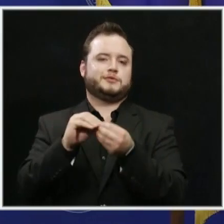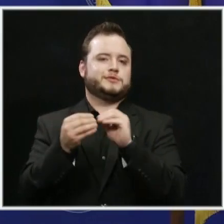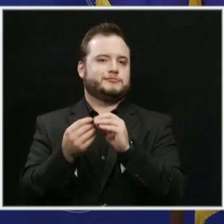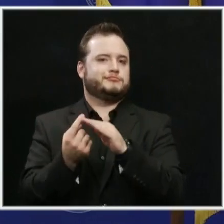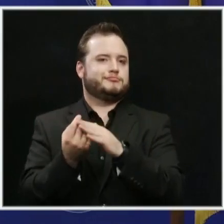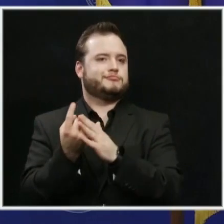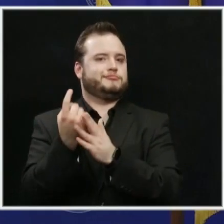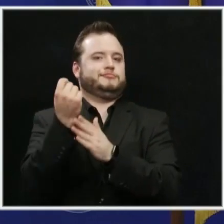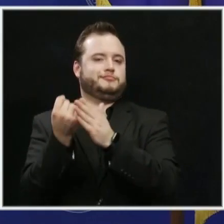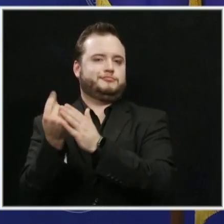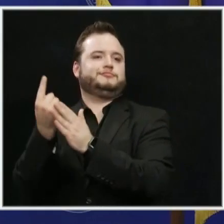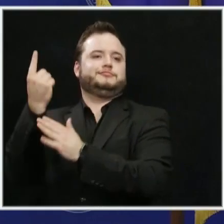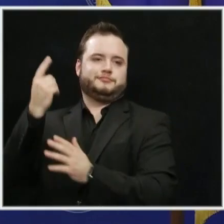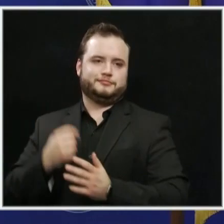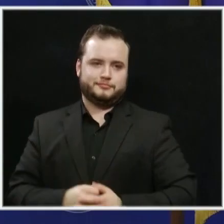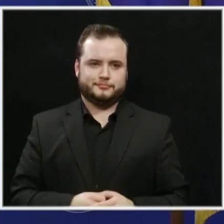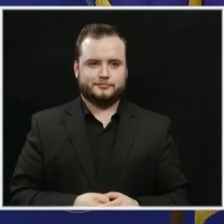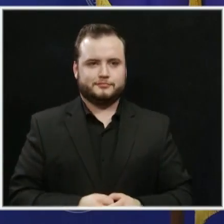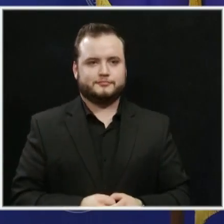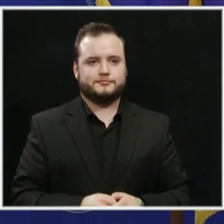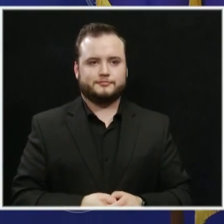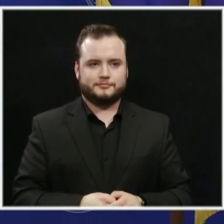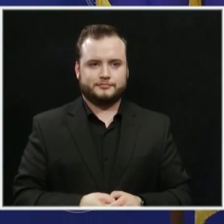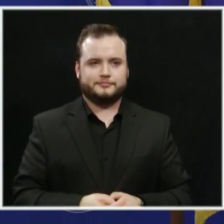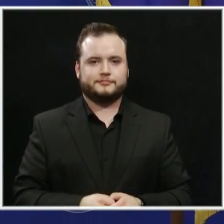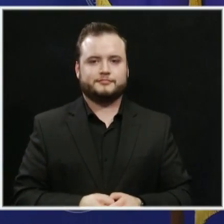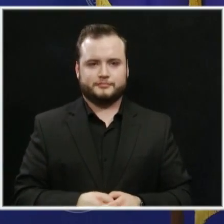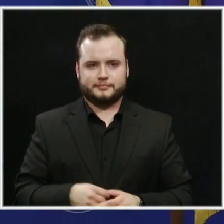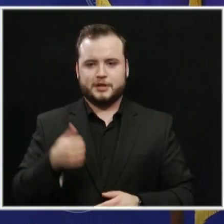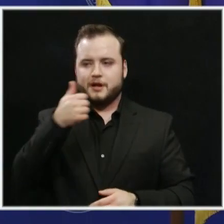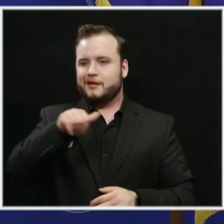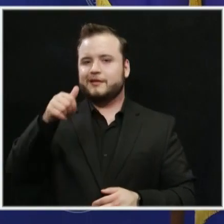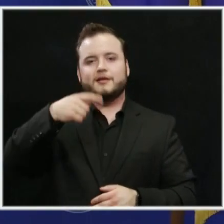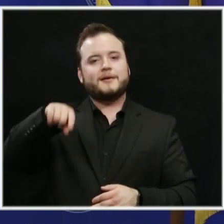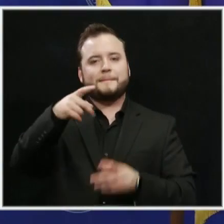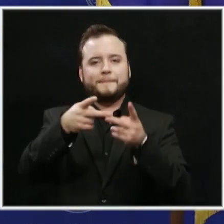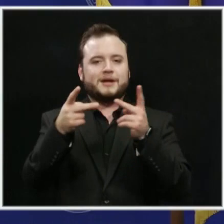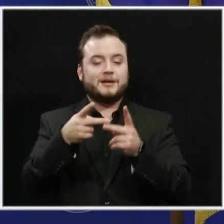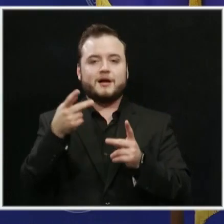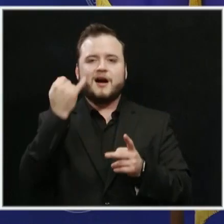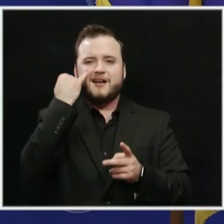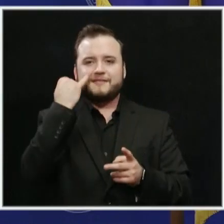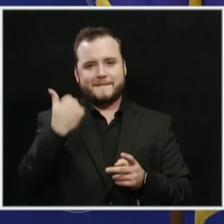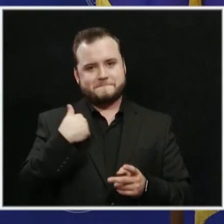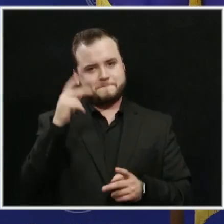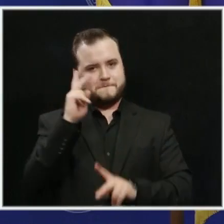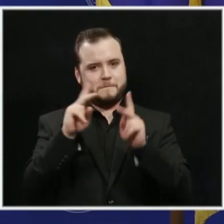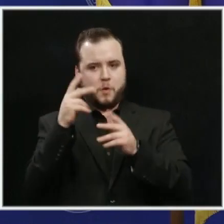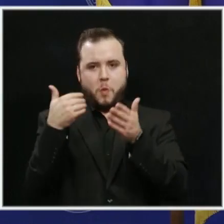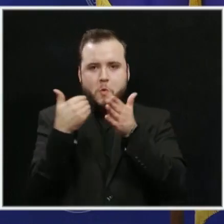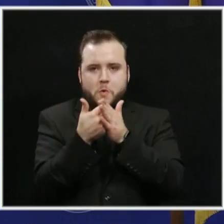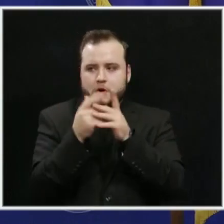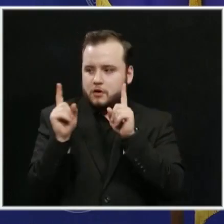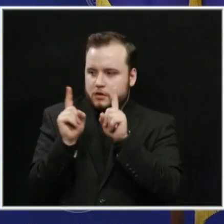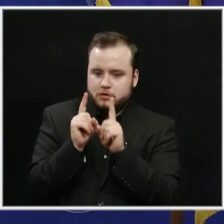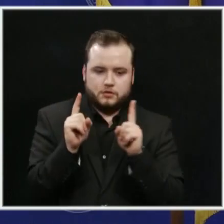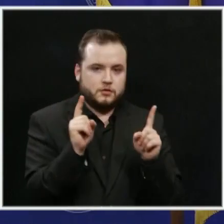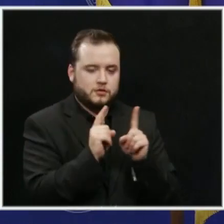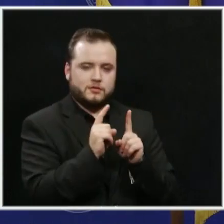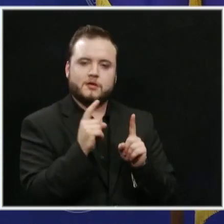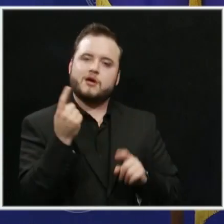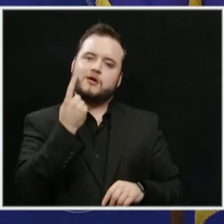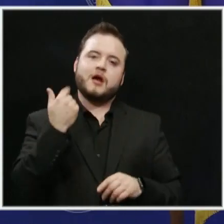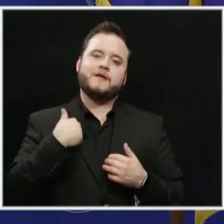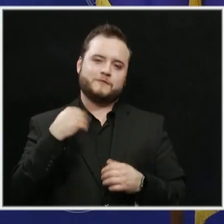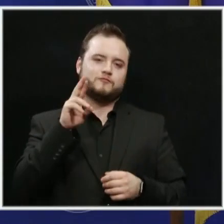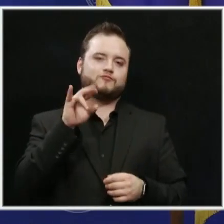there is close proximity, there is a risk of disease transmission. So right now in Worthington, we really are, as the governor